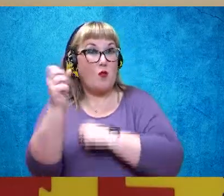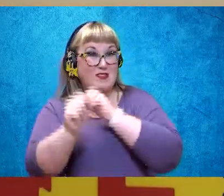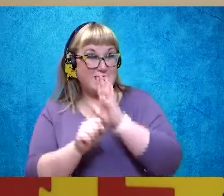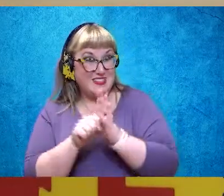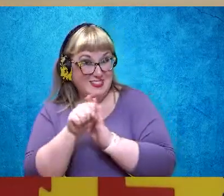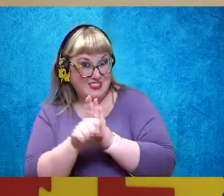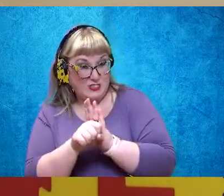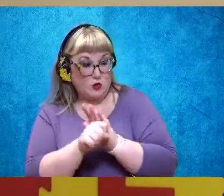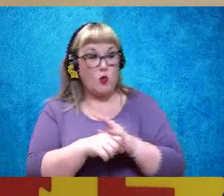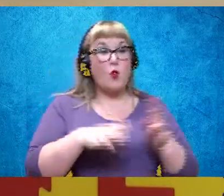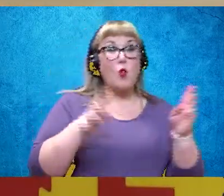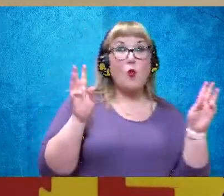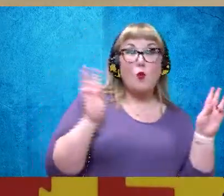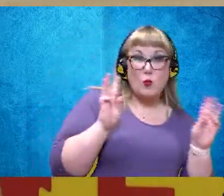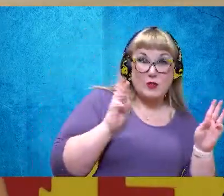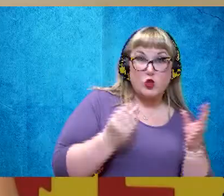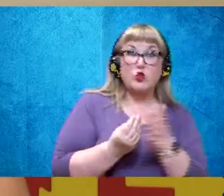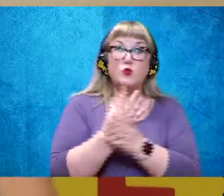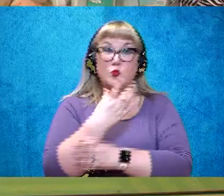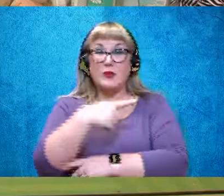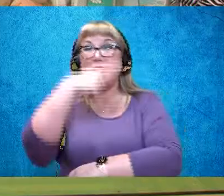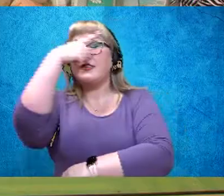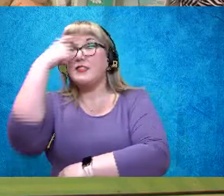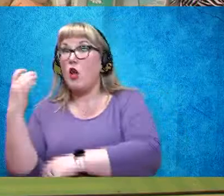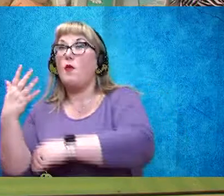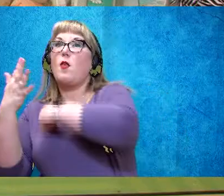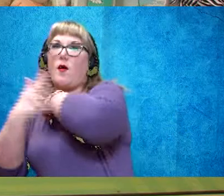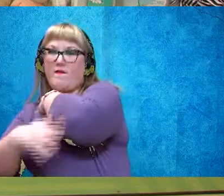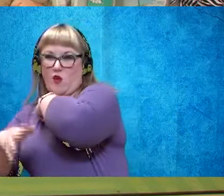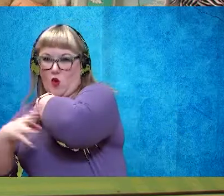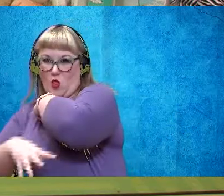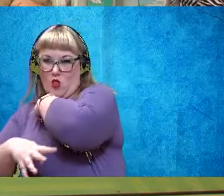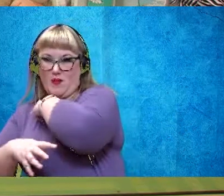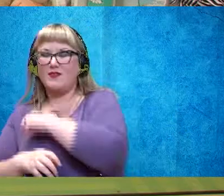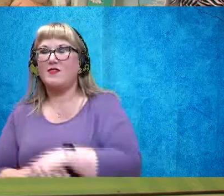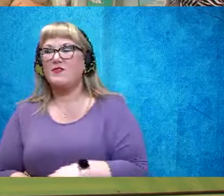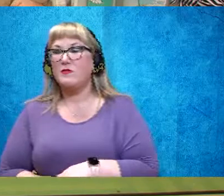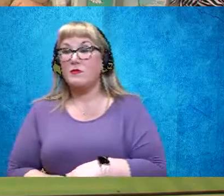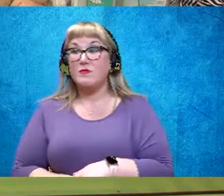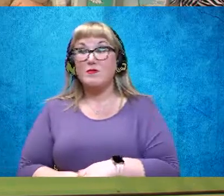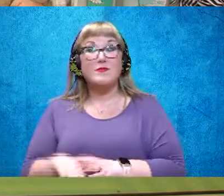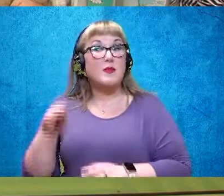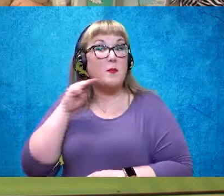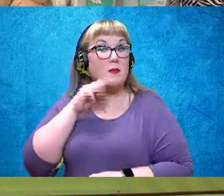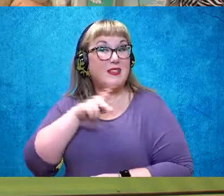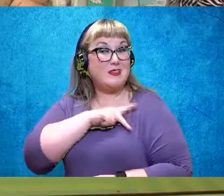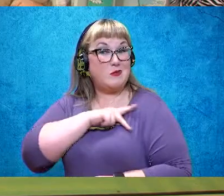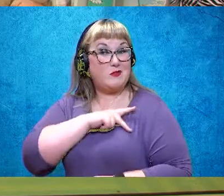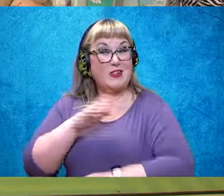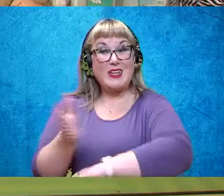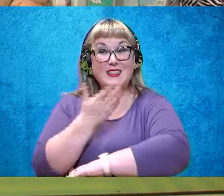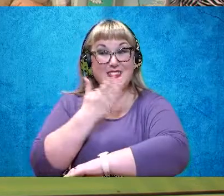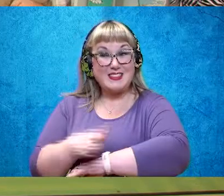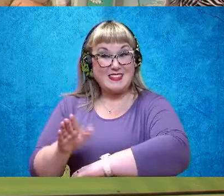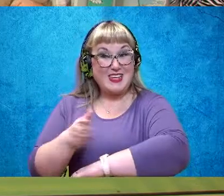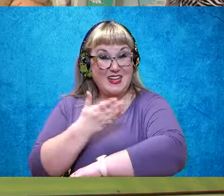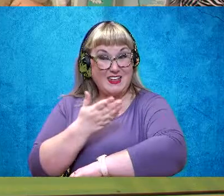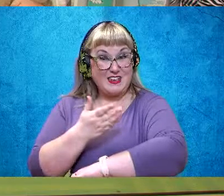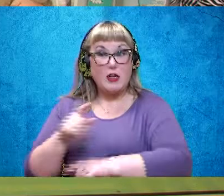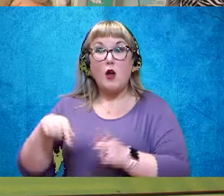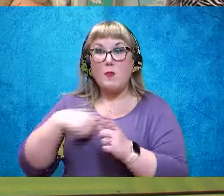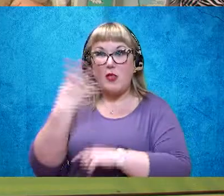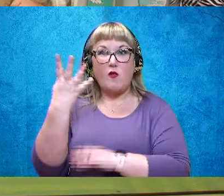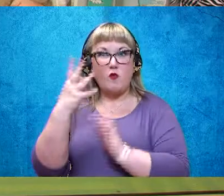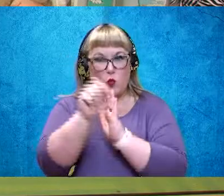winter, spring, summer, and fall. Miss Peavy sang our song about our 4 seasons.